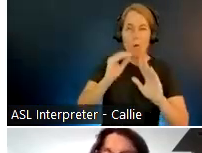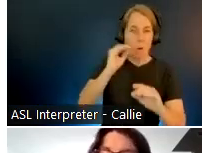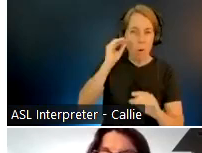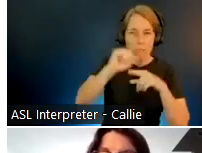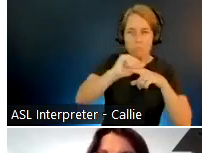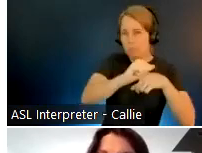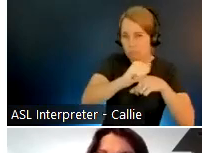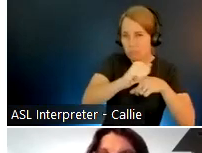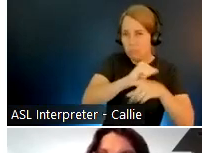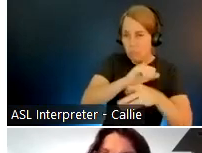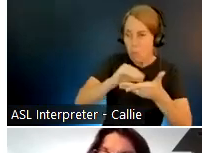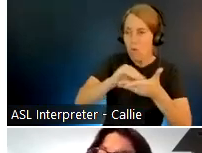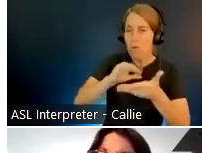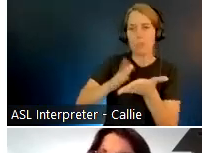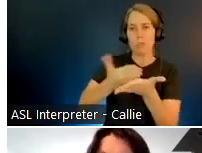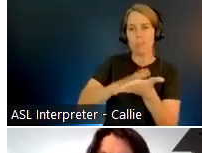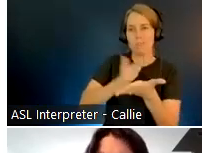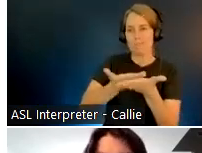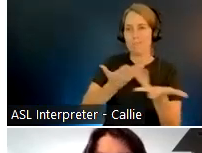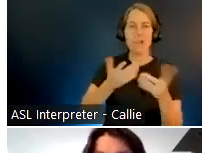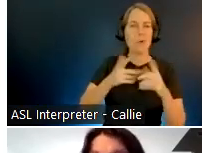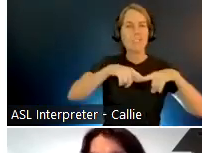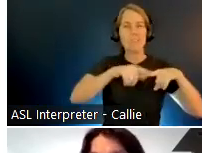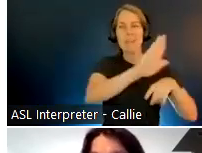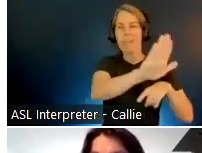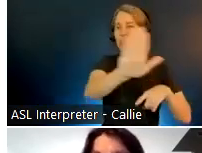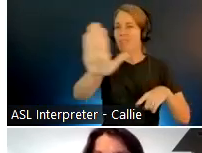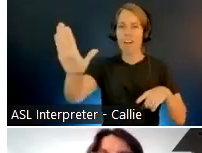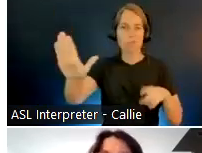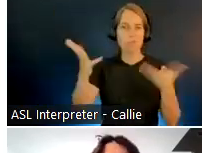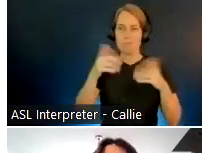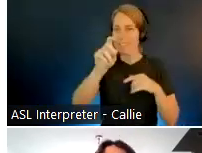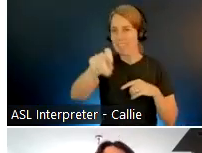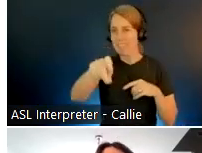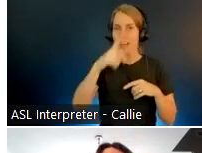individual needs and wants to help them be more independent.